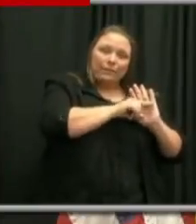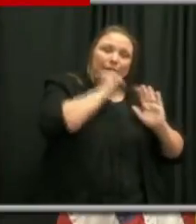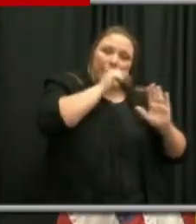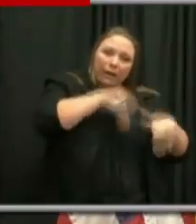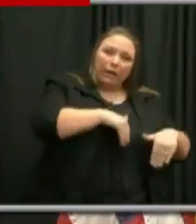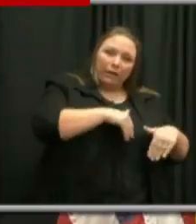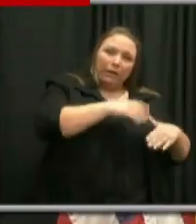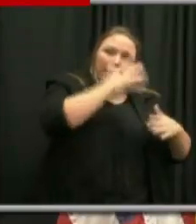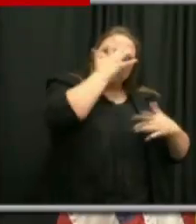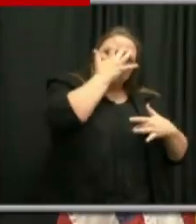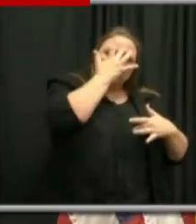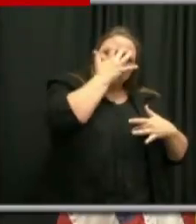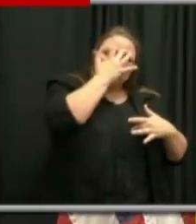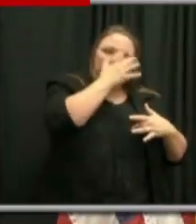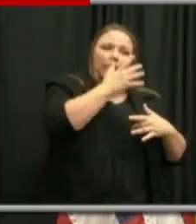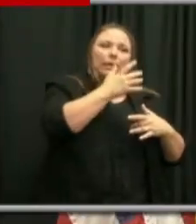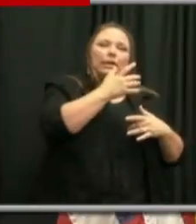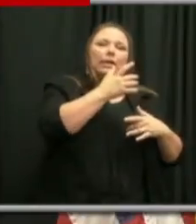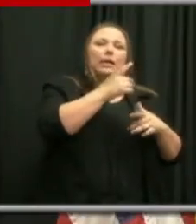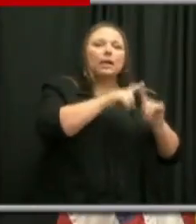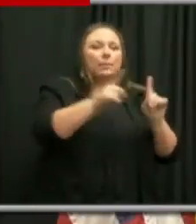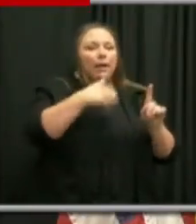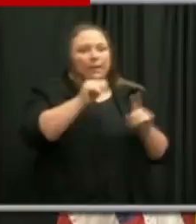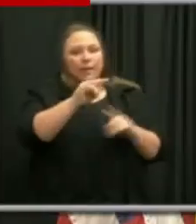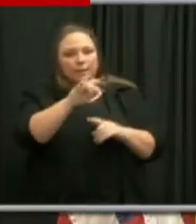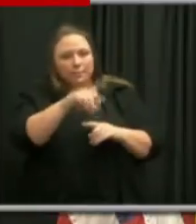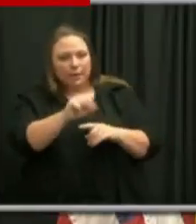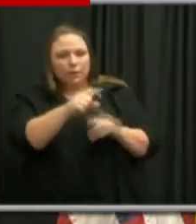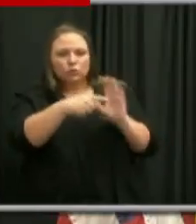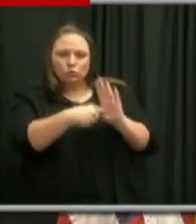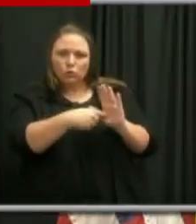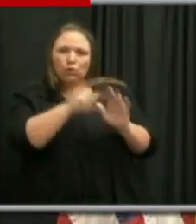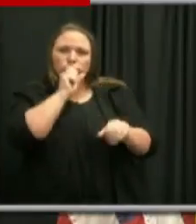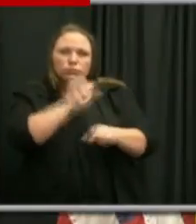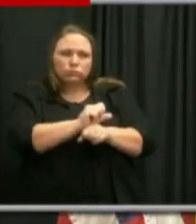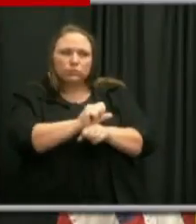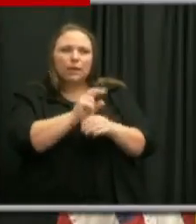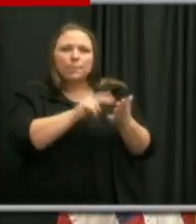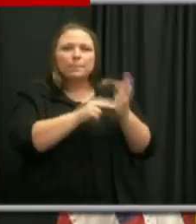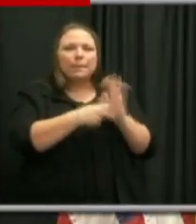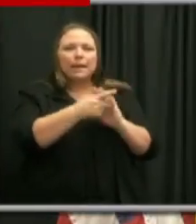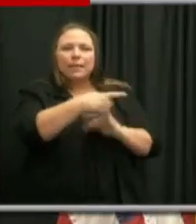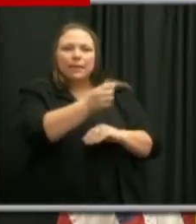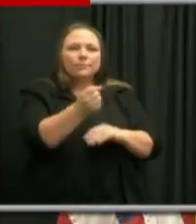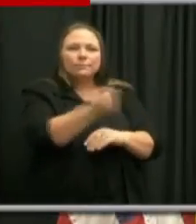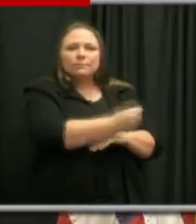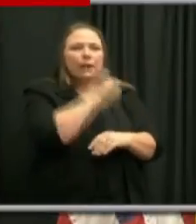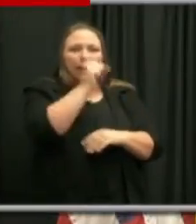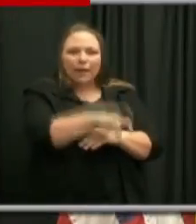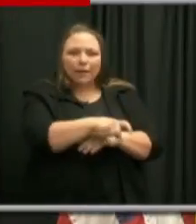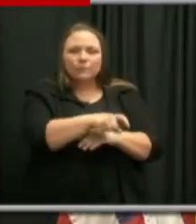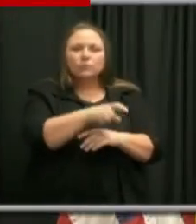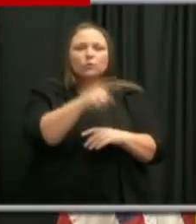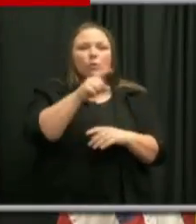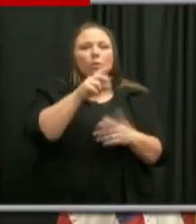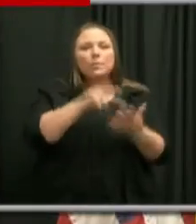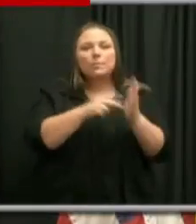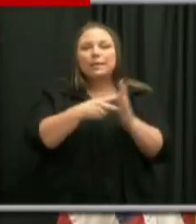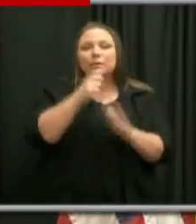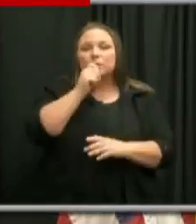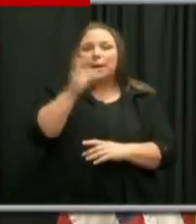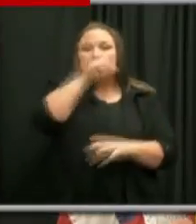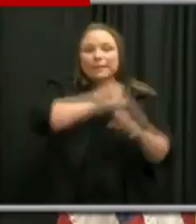They would not have to be quarantined. So that would be a very helpful way to make sure that we're not missing people who otherwise could